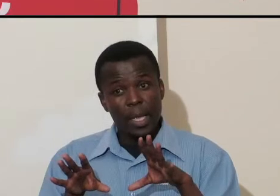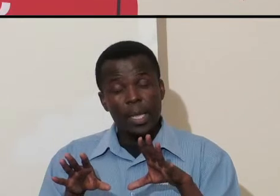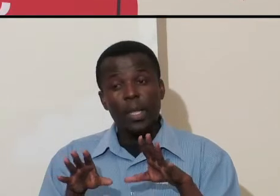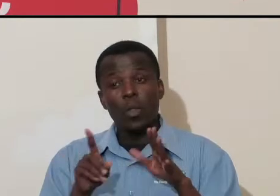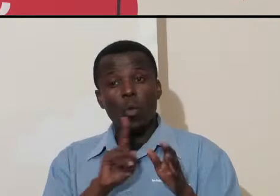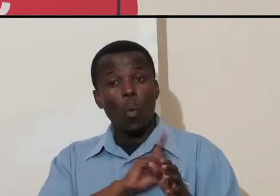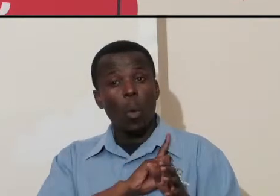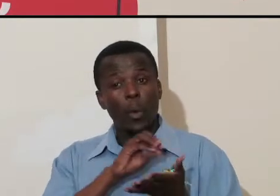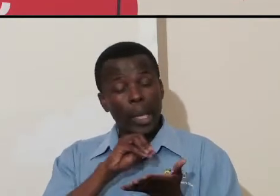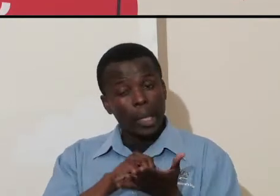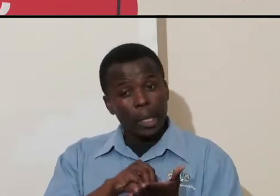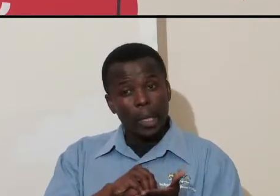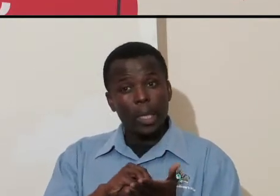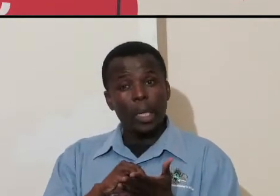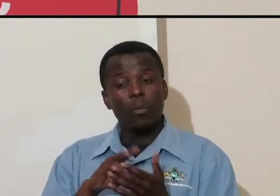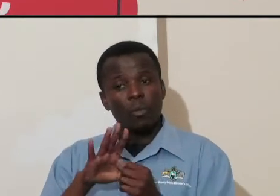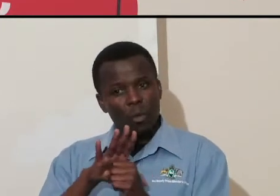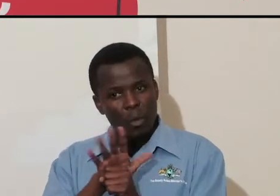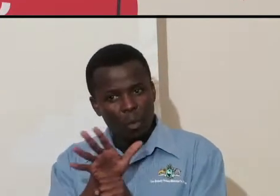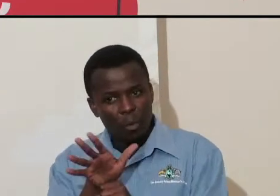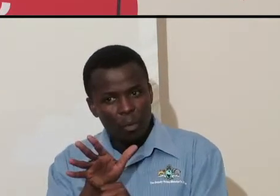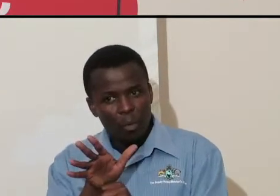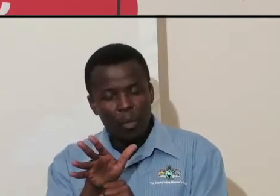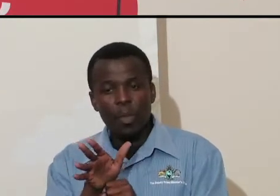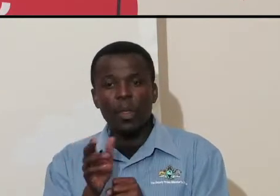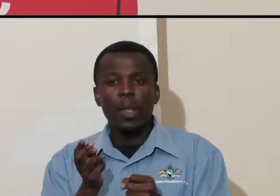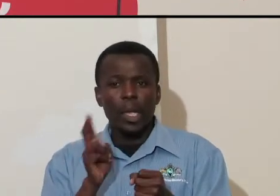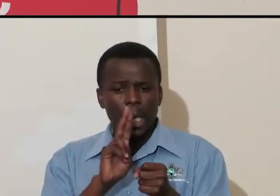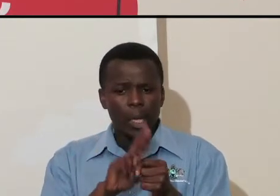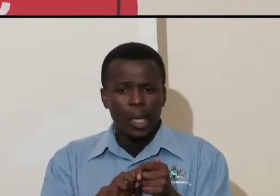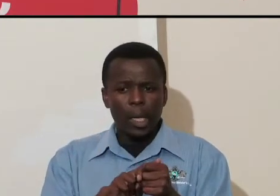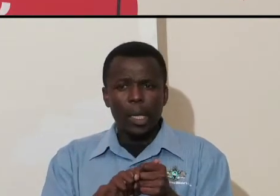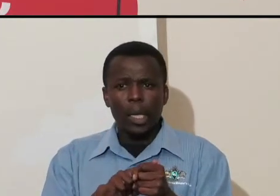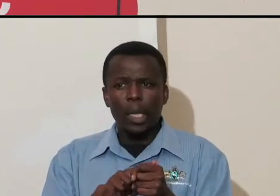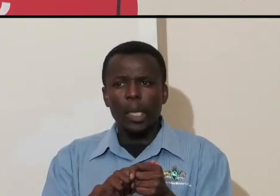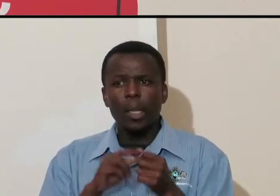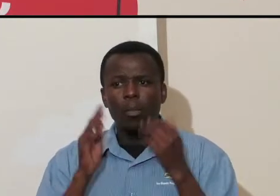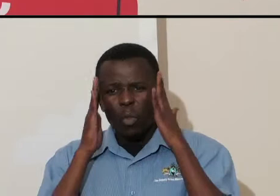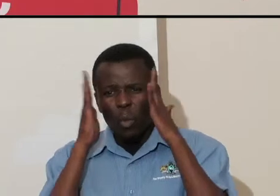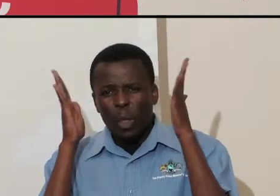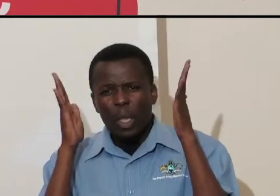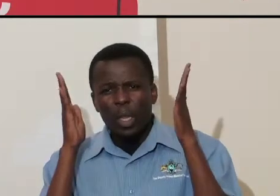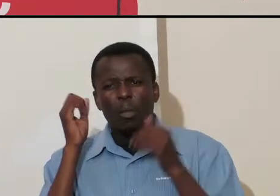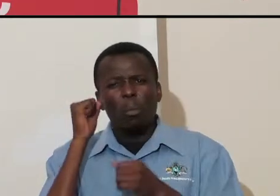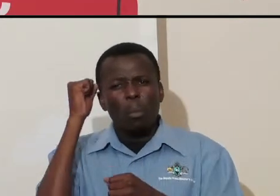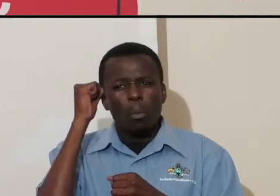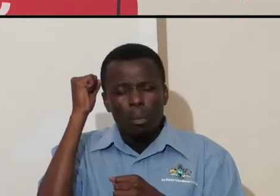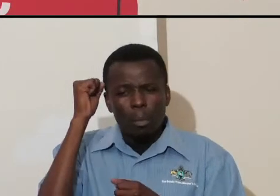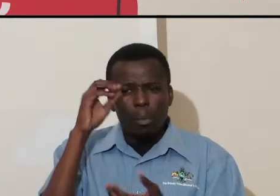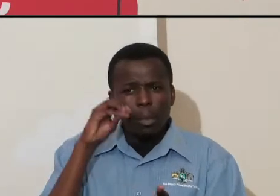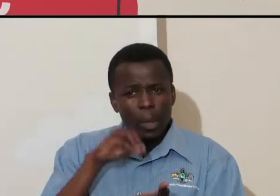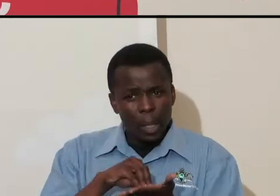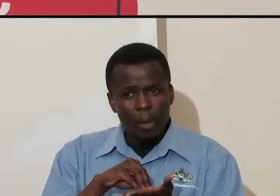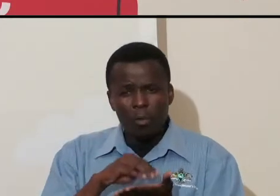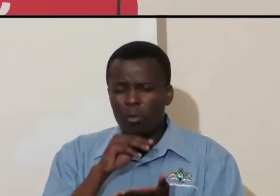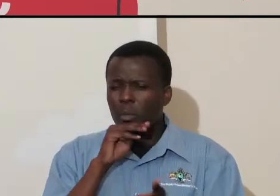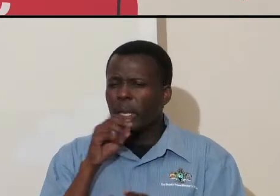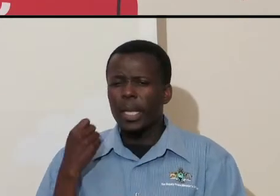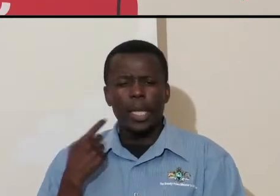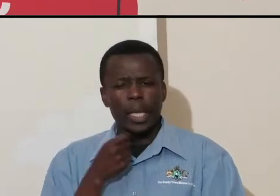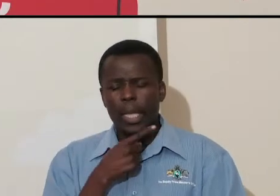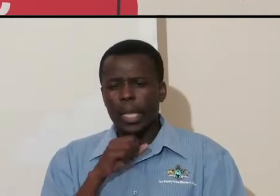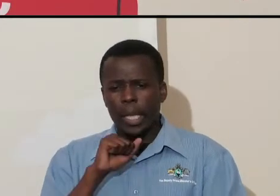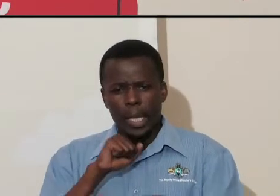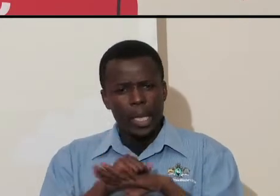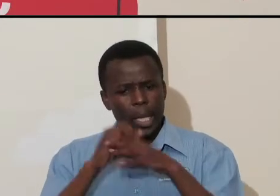through what the country is experiencing. It is very easy for